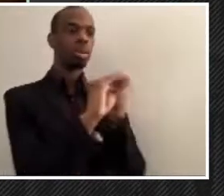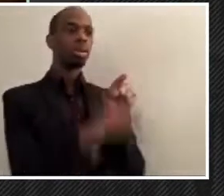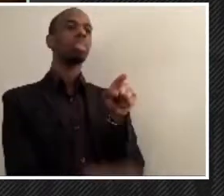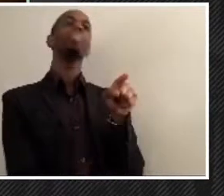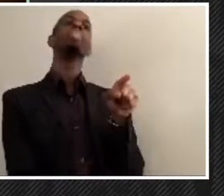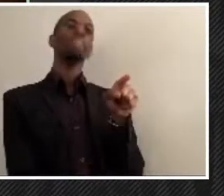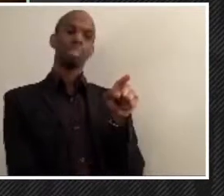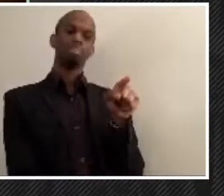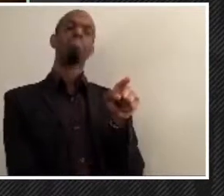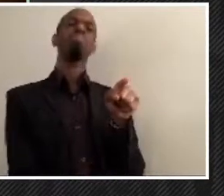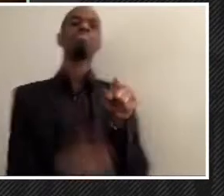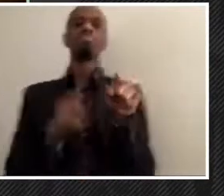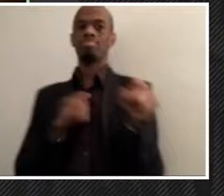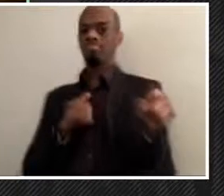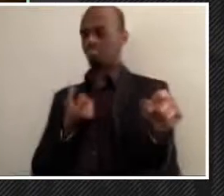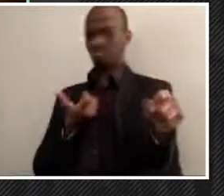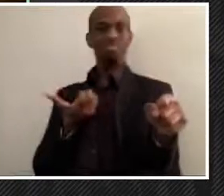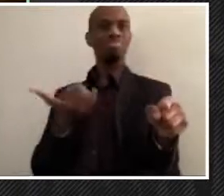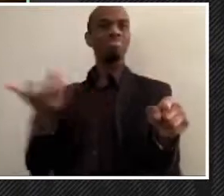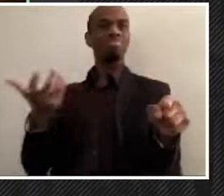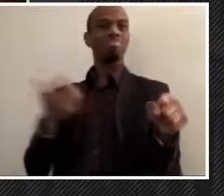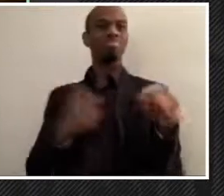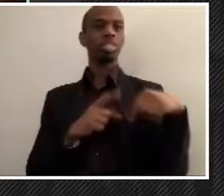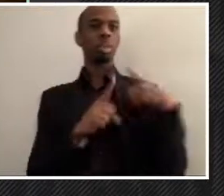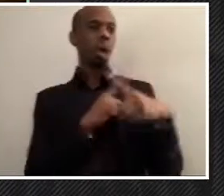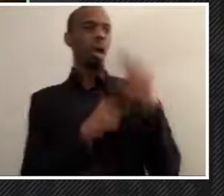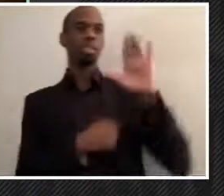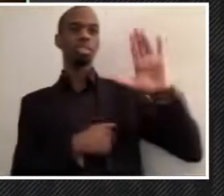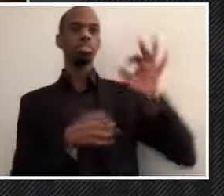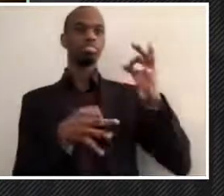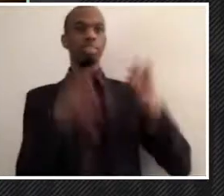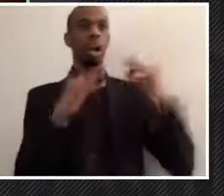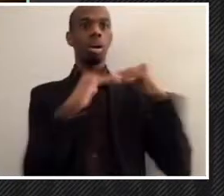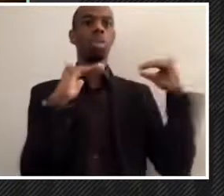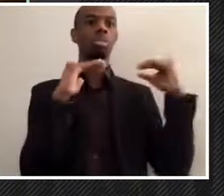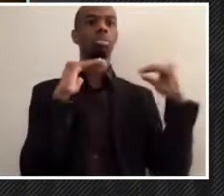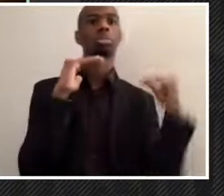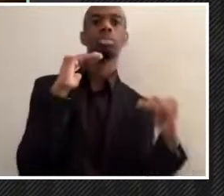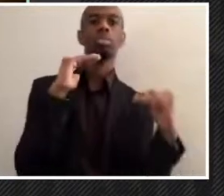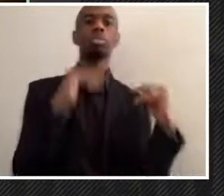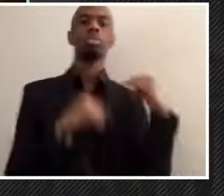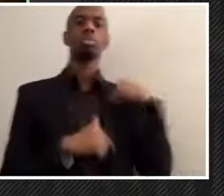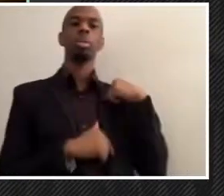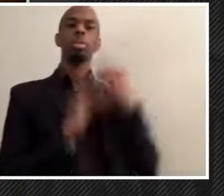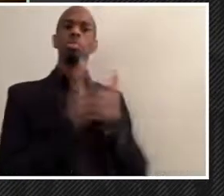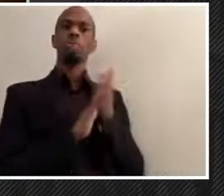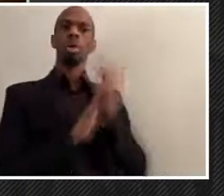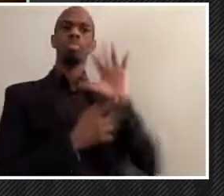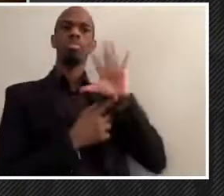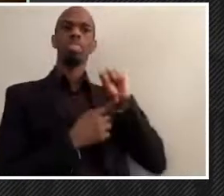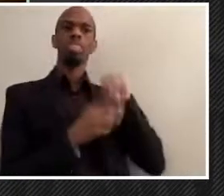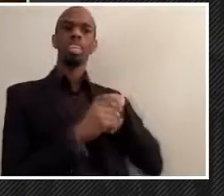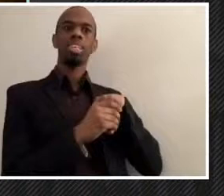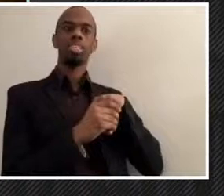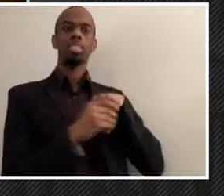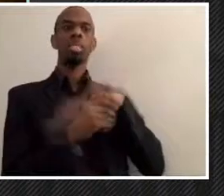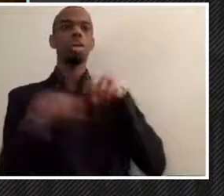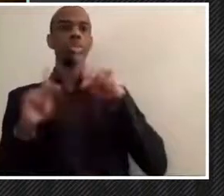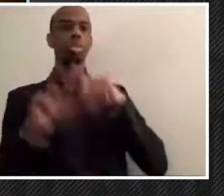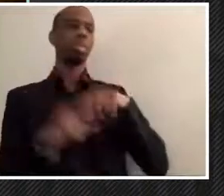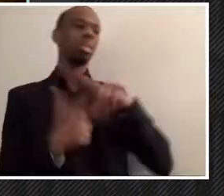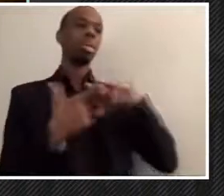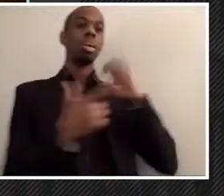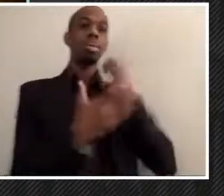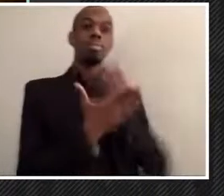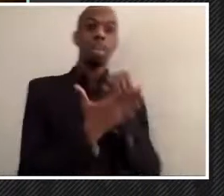injustices that happen in this country. I live in a state that ranks 50 in the nation. We rank 50 in opportunity, 50 in environmental quality,